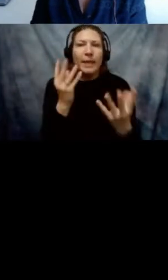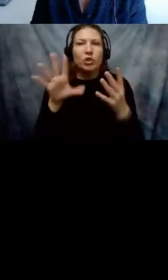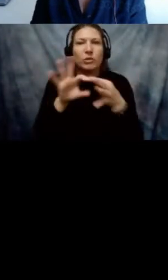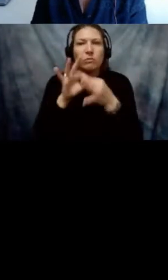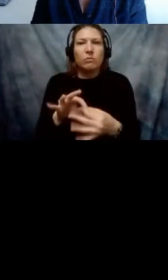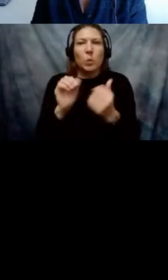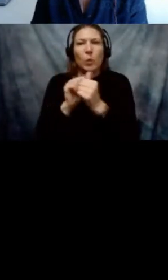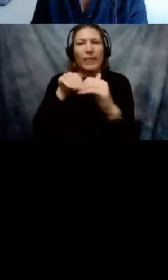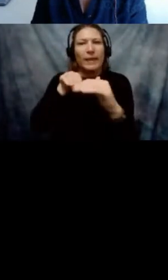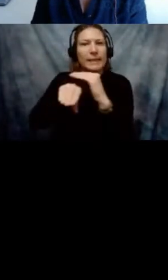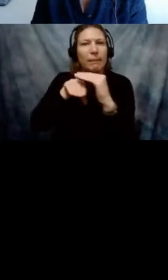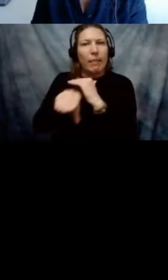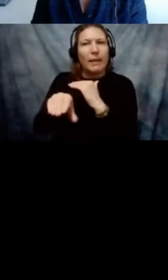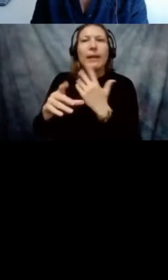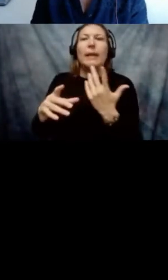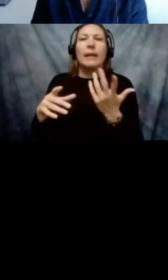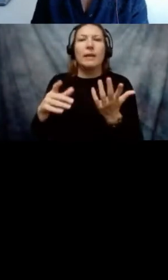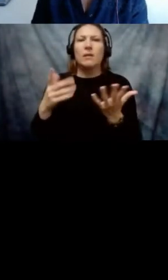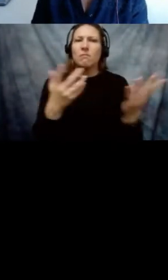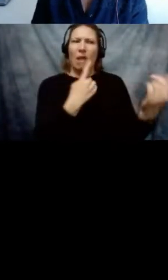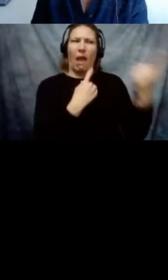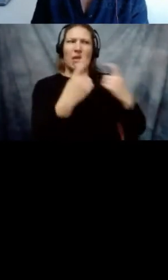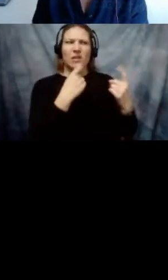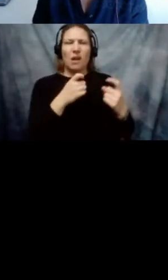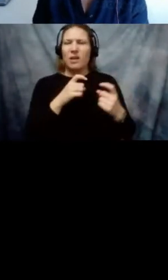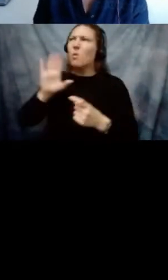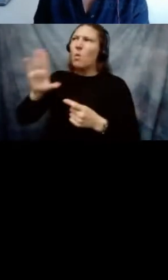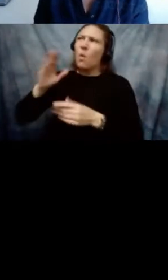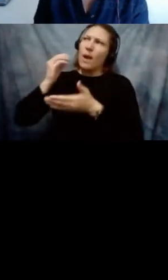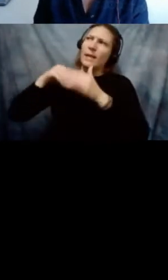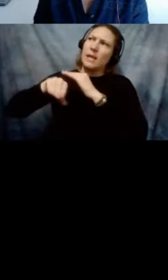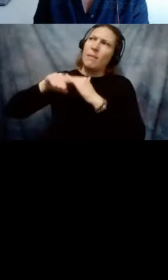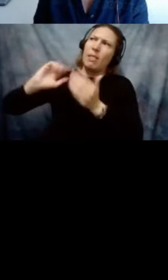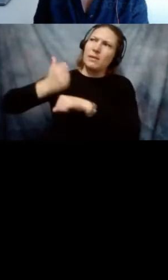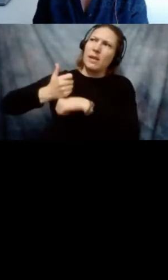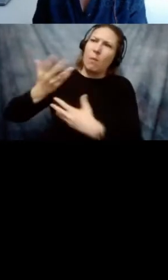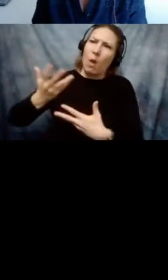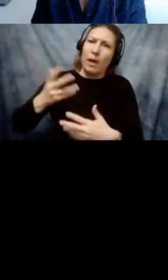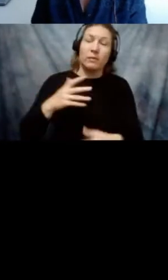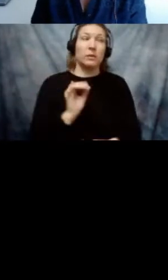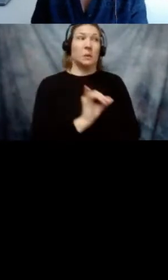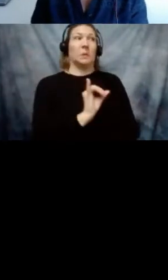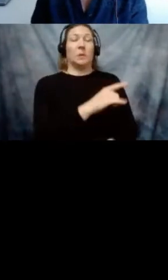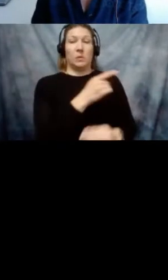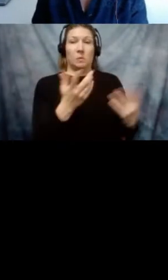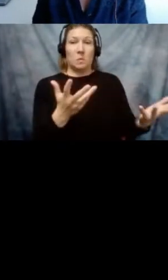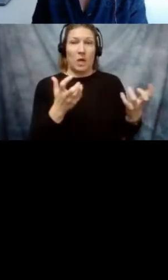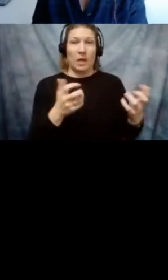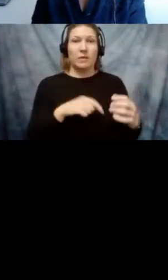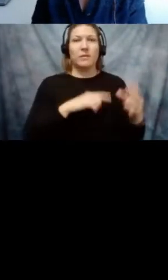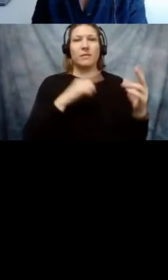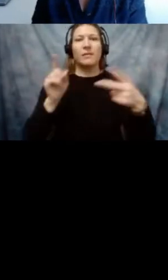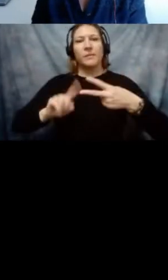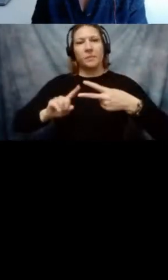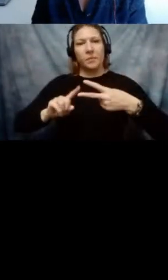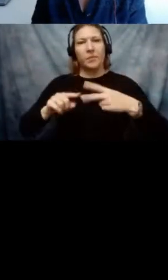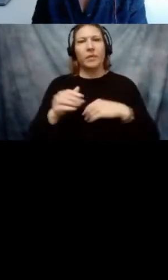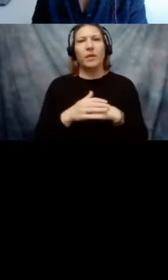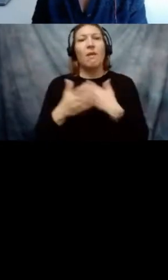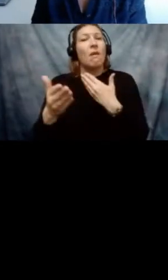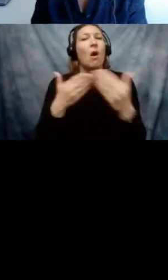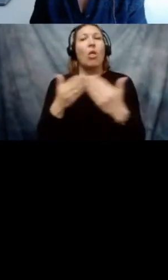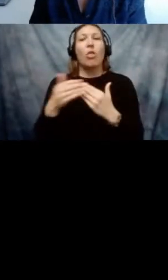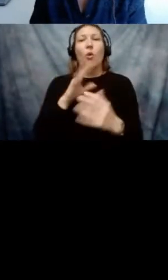credentials. And the second is from an authoring tool provider, and they say that although inclusive design may have been overlooked